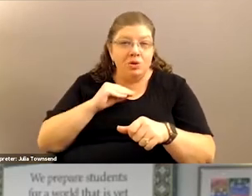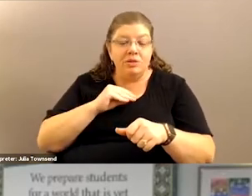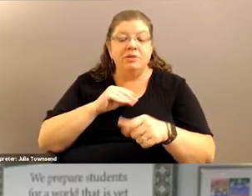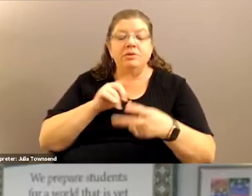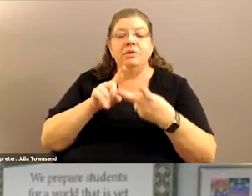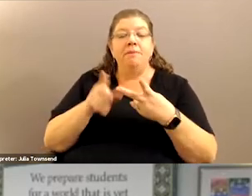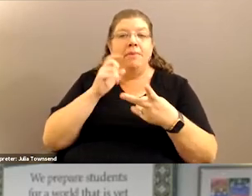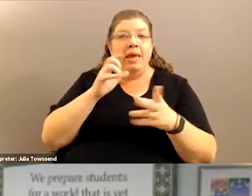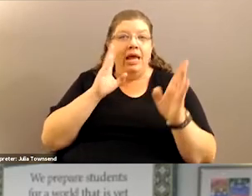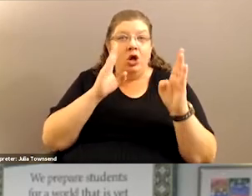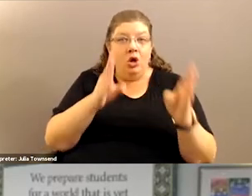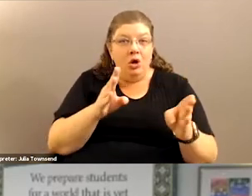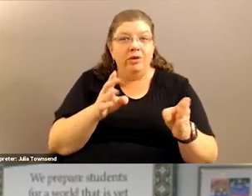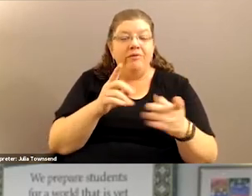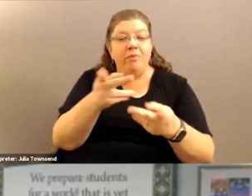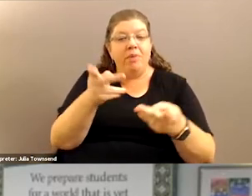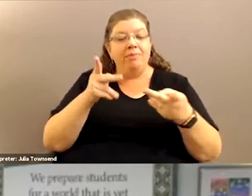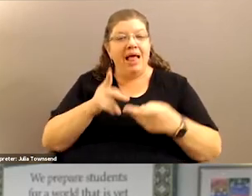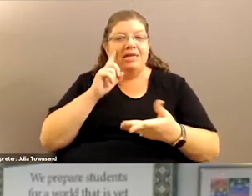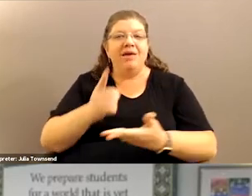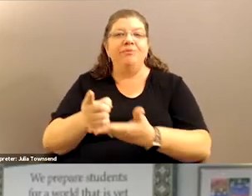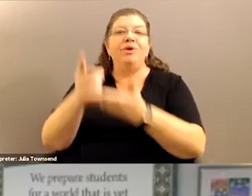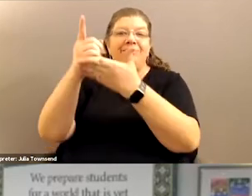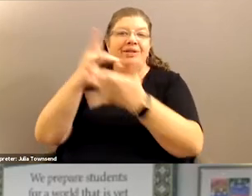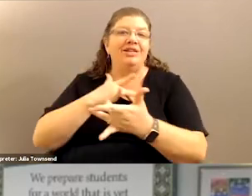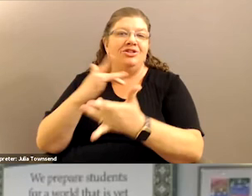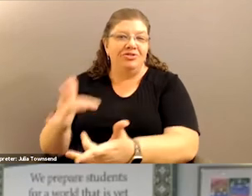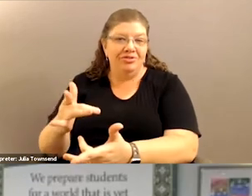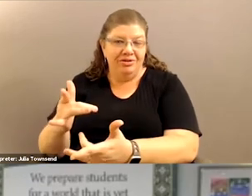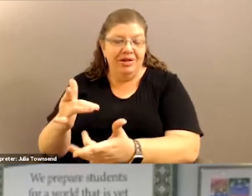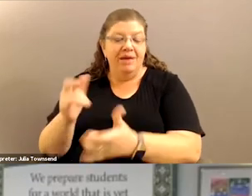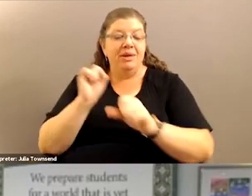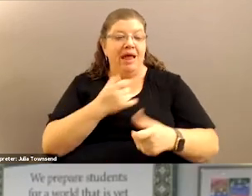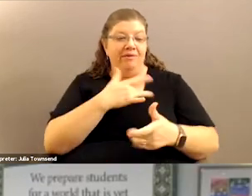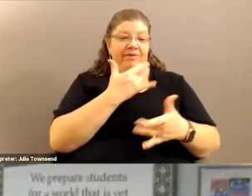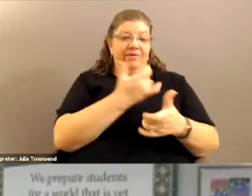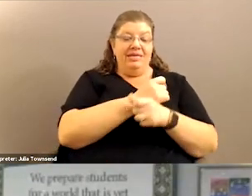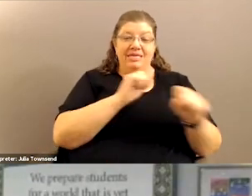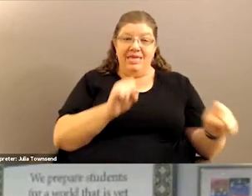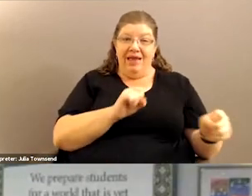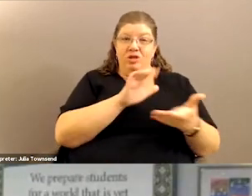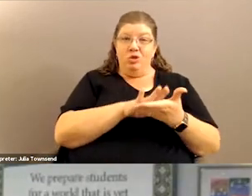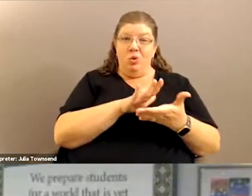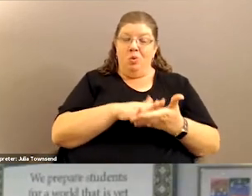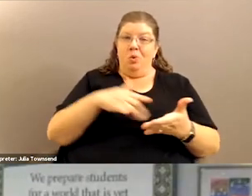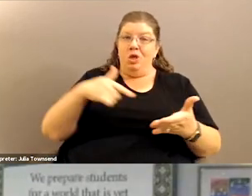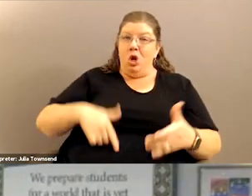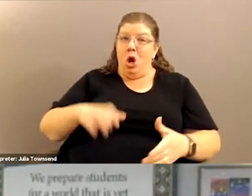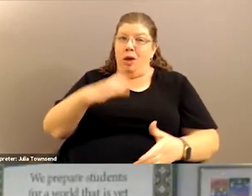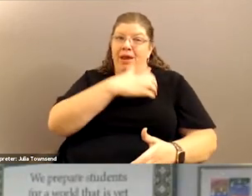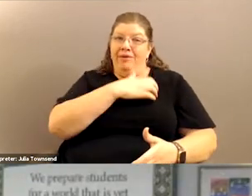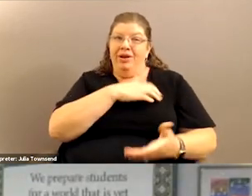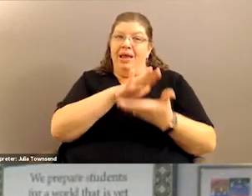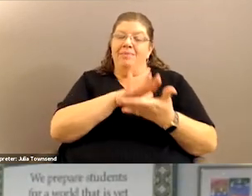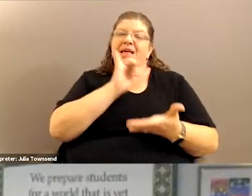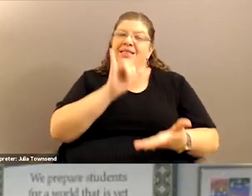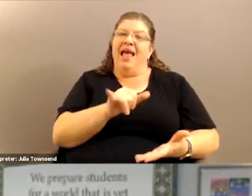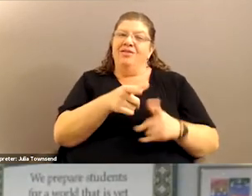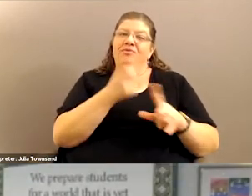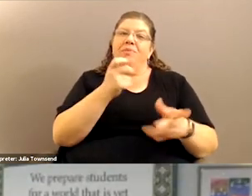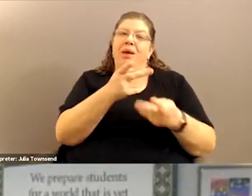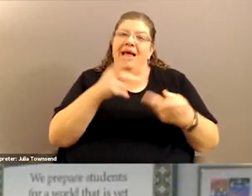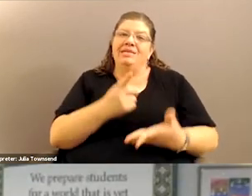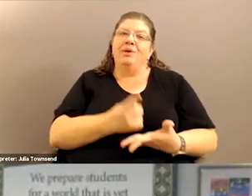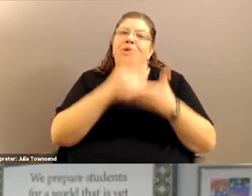being heard does come from a place of privilege being able to feel safe at school with an armed deputy on campus comes from a place of privilege as